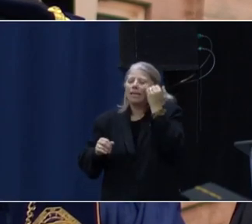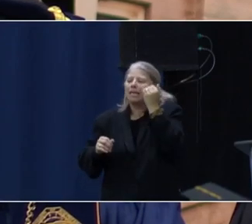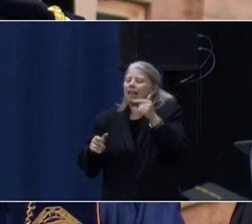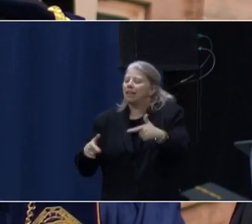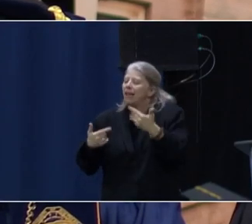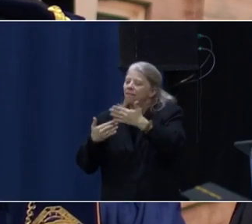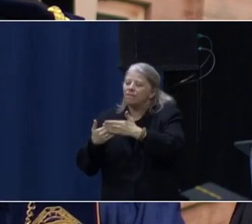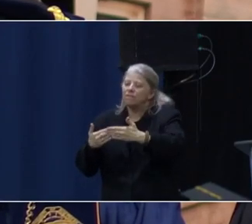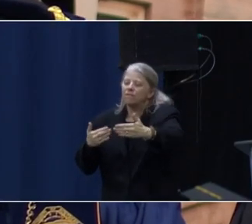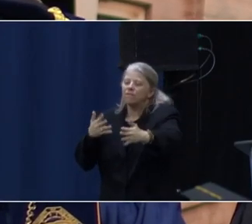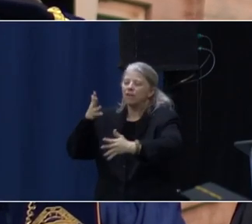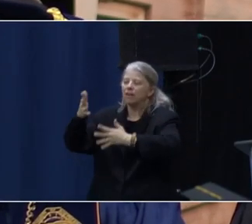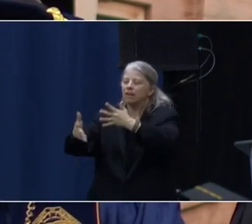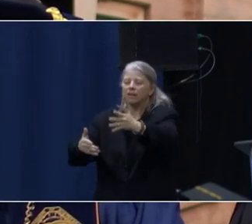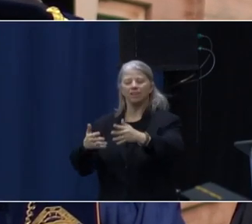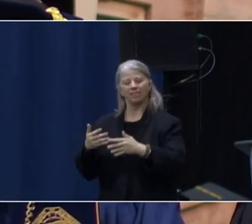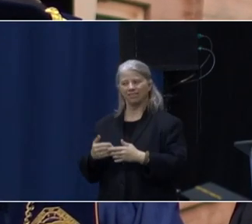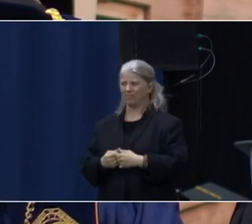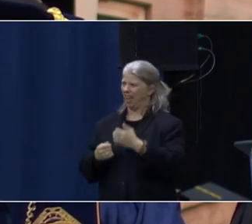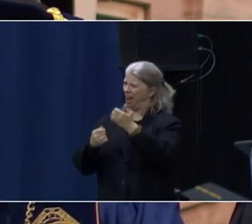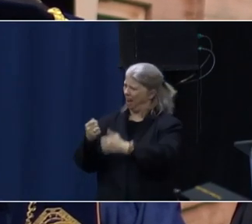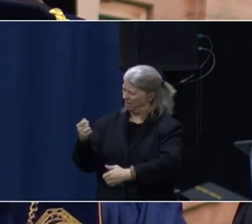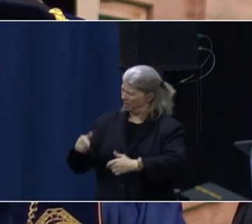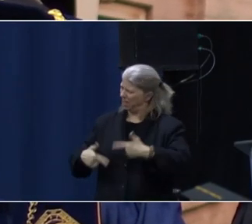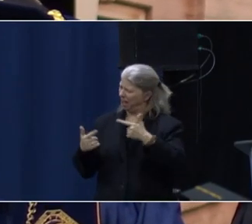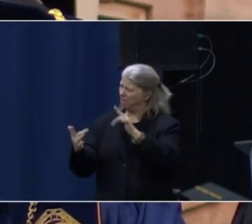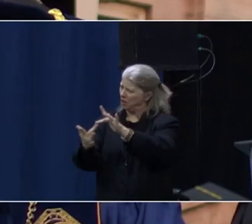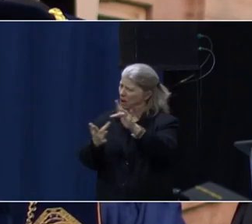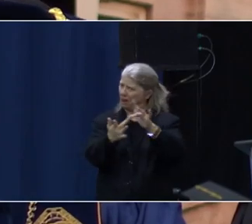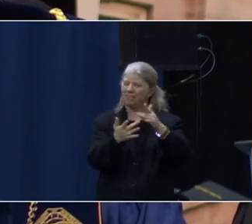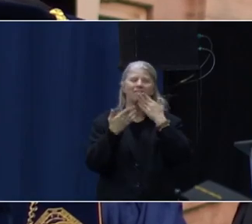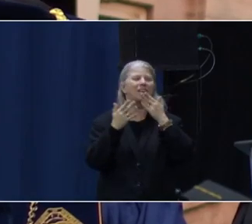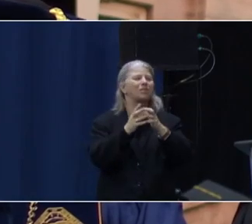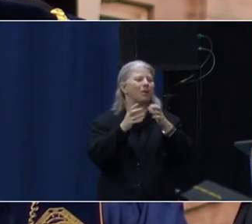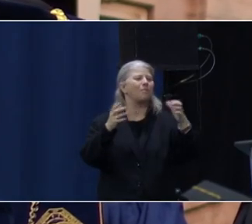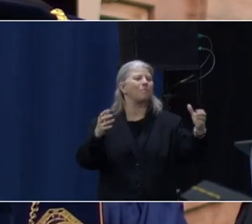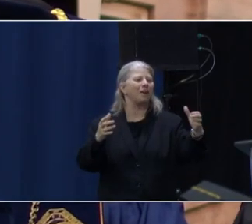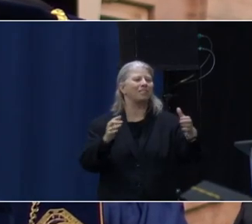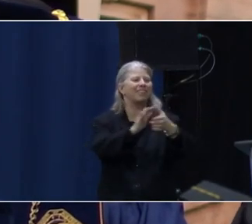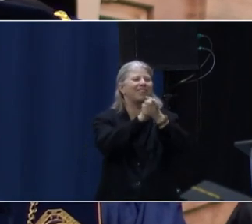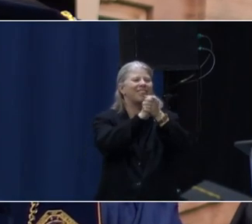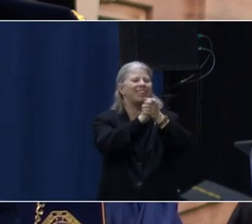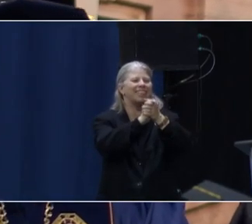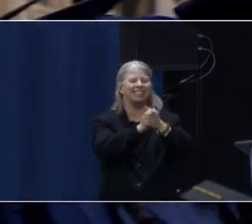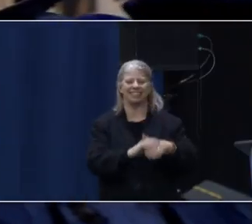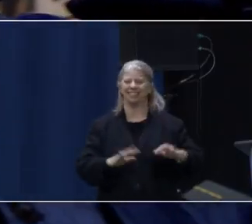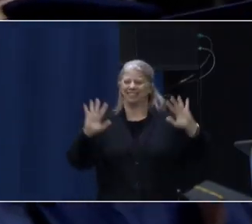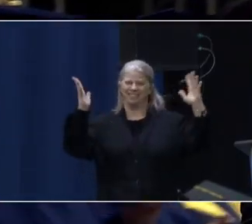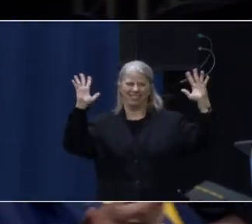legacy will be, because your legacy is every life that you touch. Thank you and congratulations.